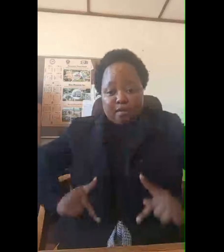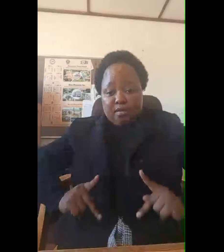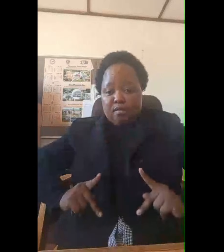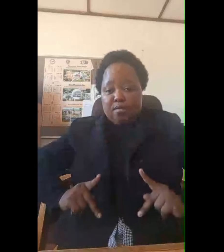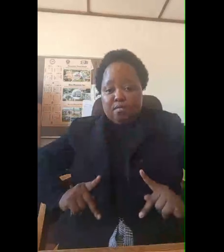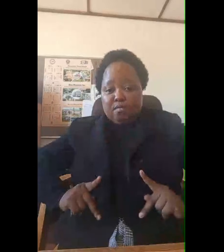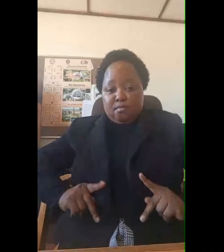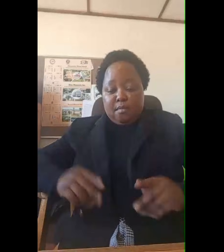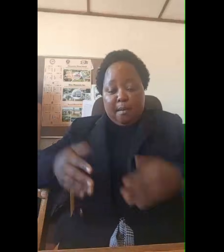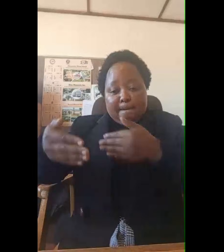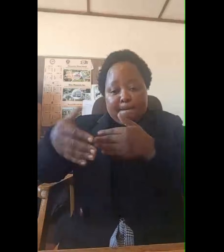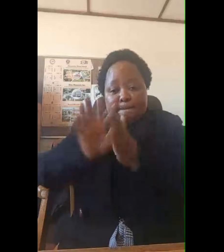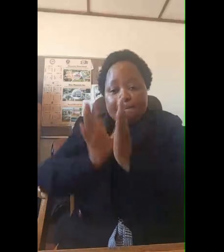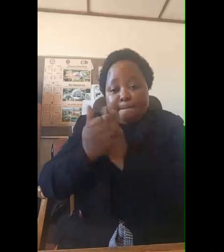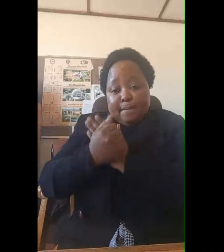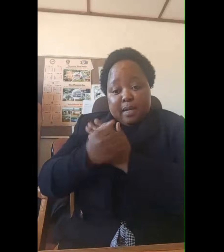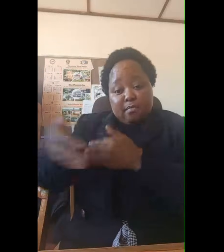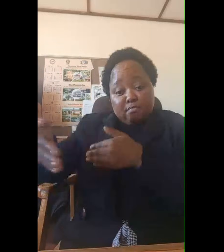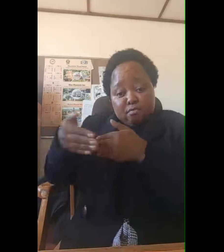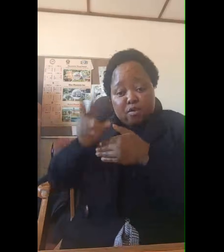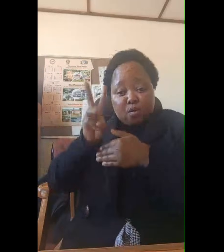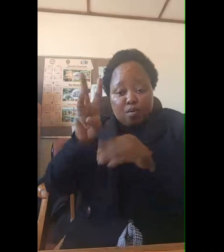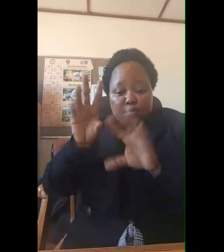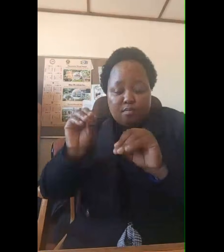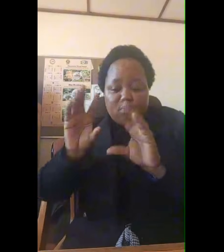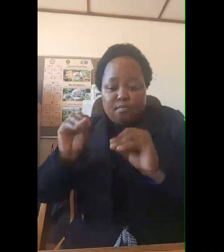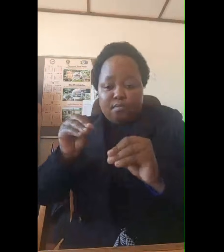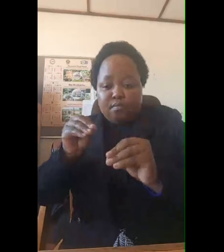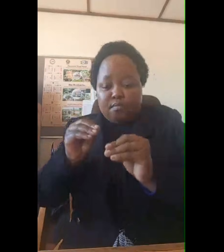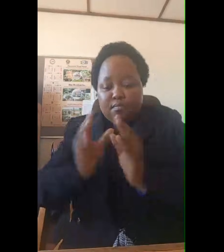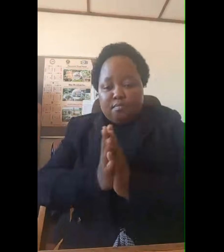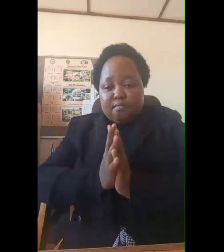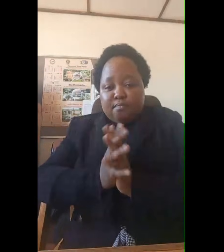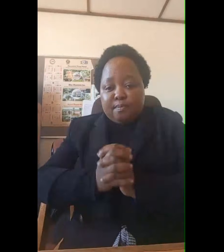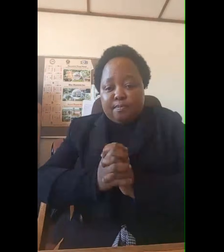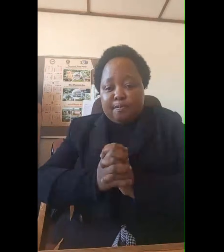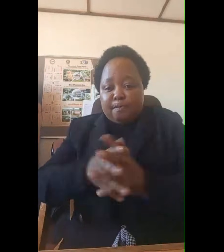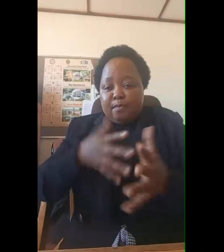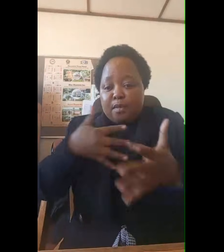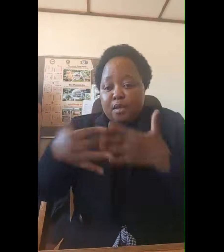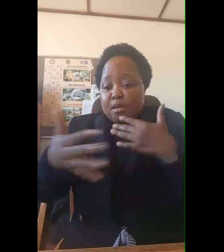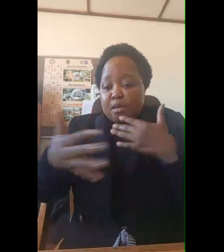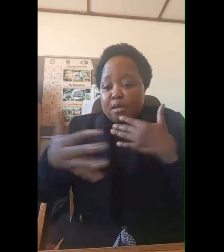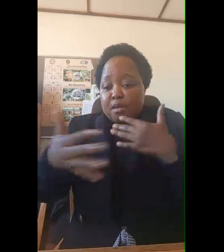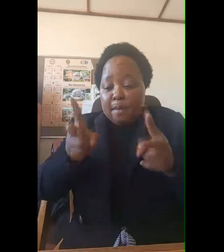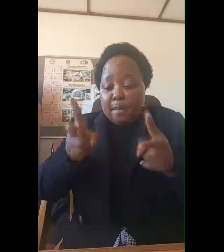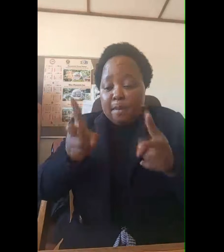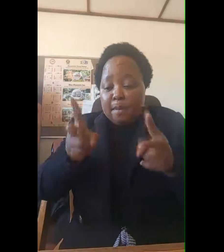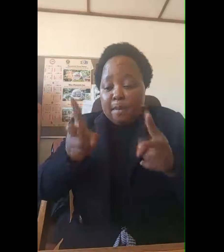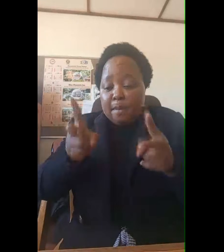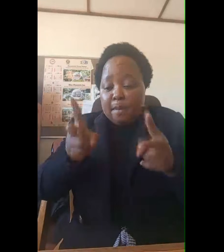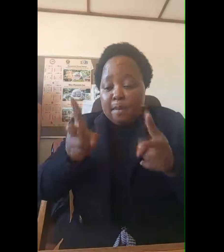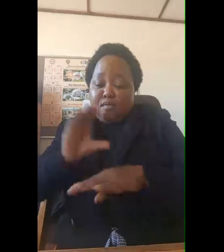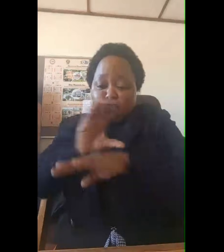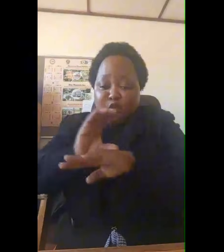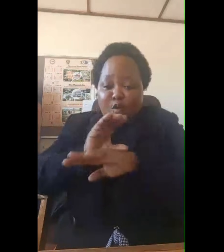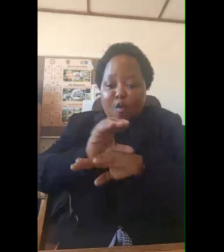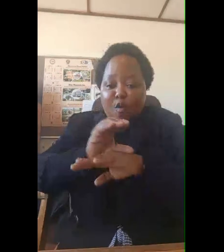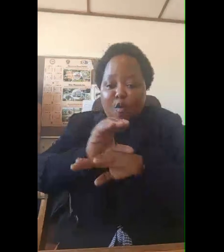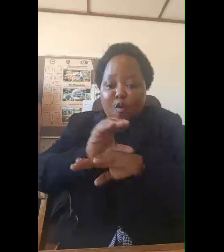months. So those of you who might have to have coffee with her, they would be more than